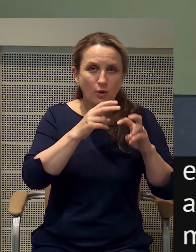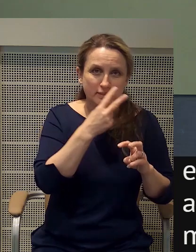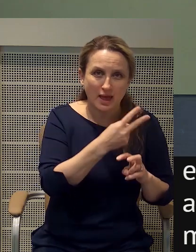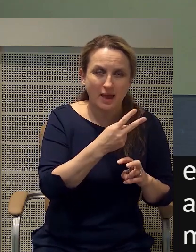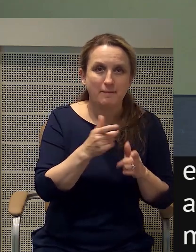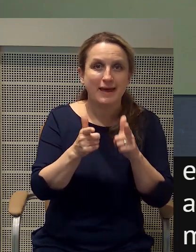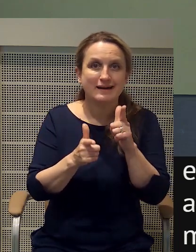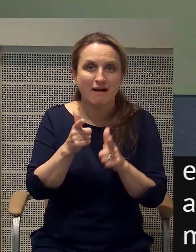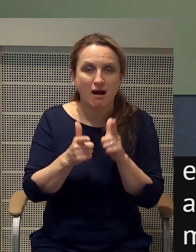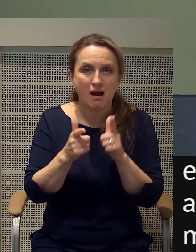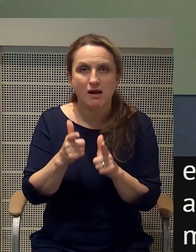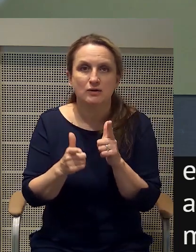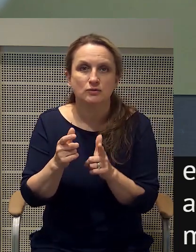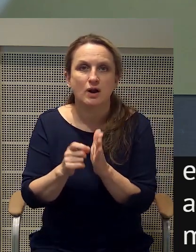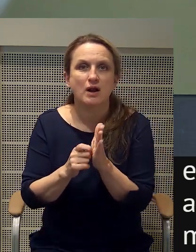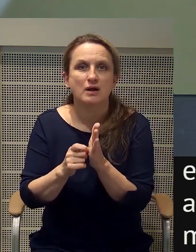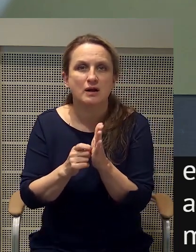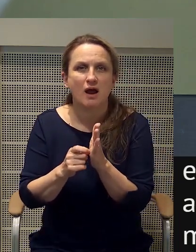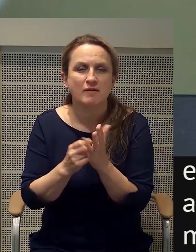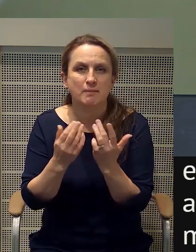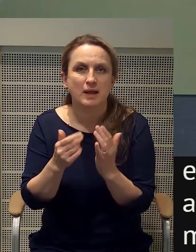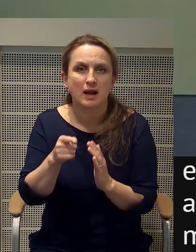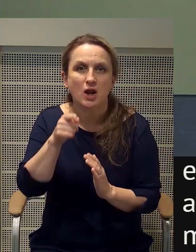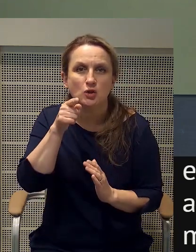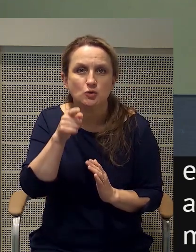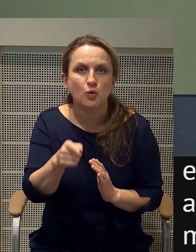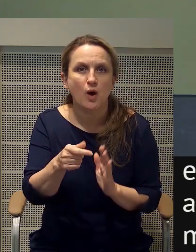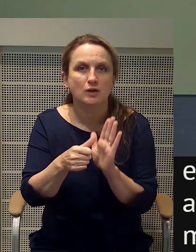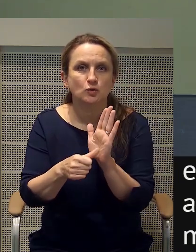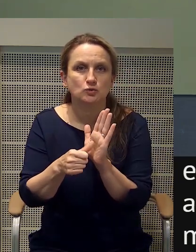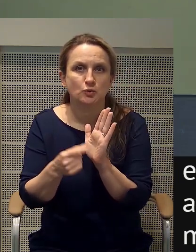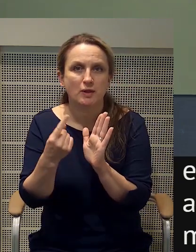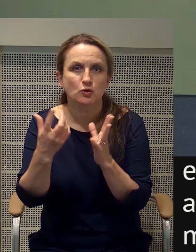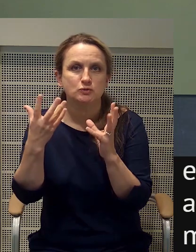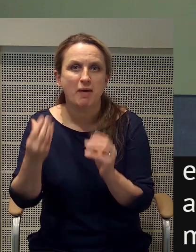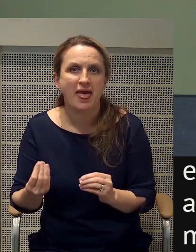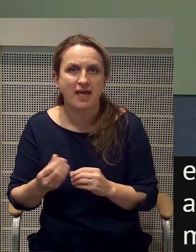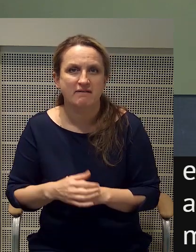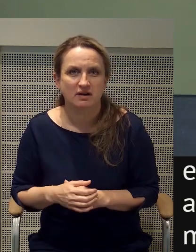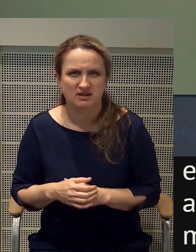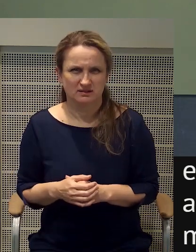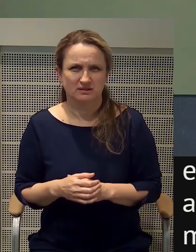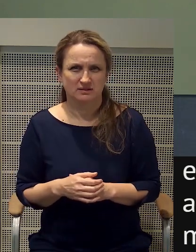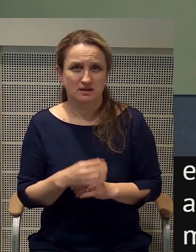take up to 2 hours, but actually, we are talking about